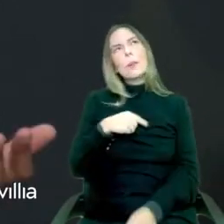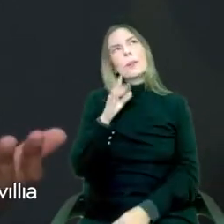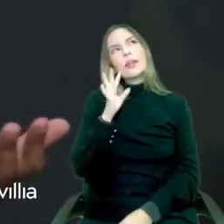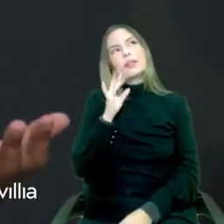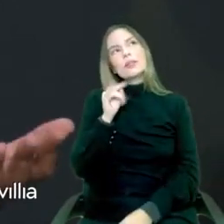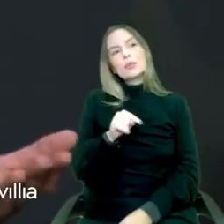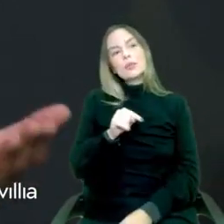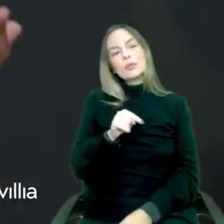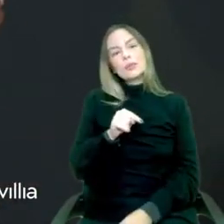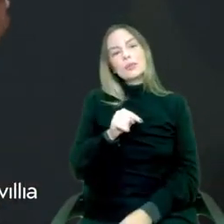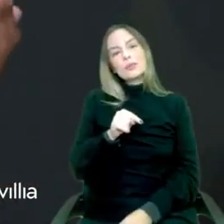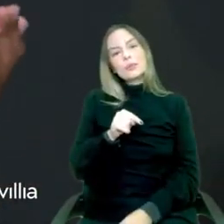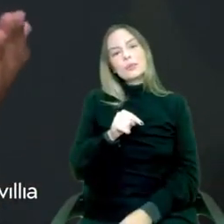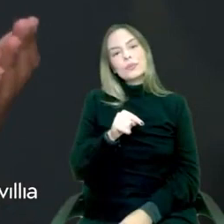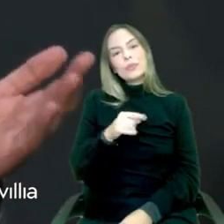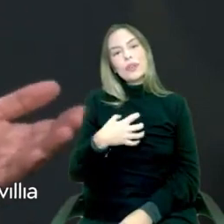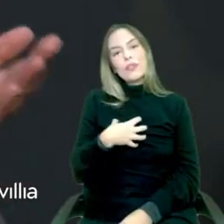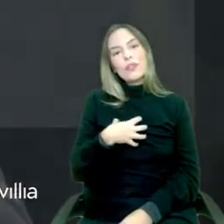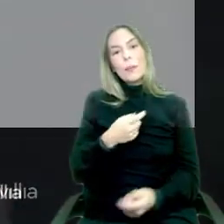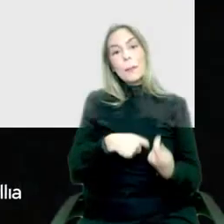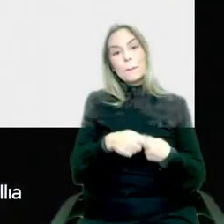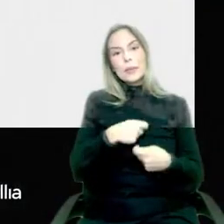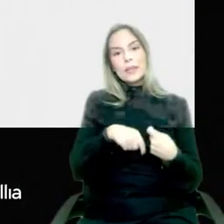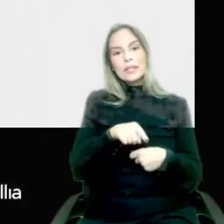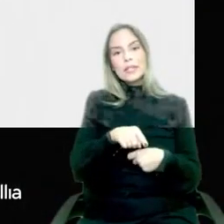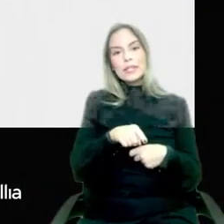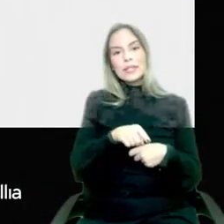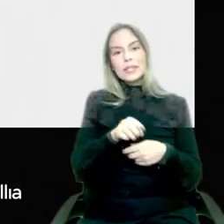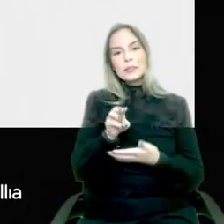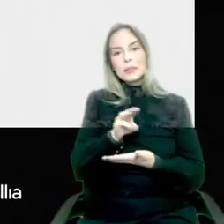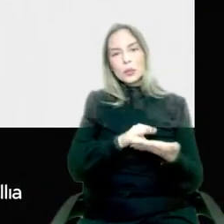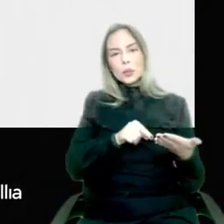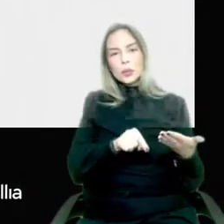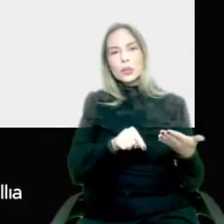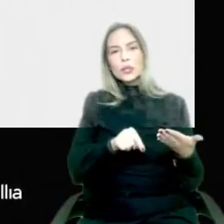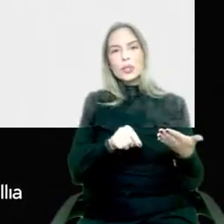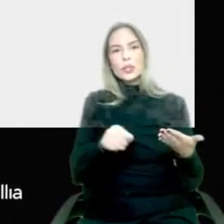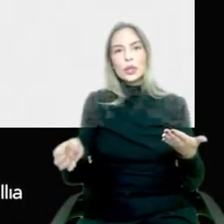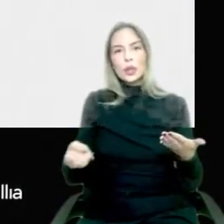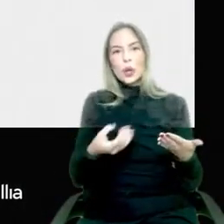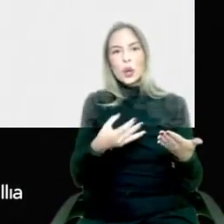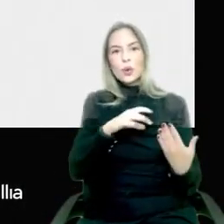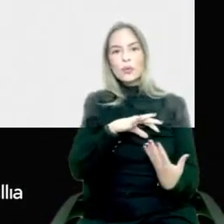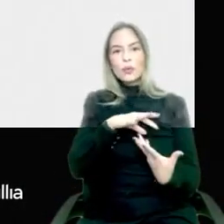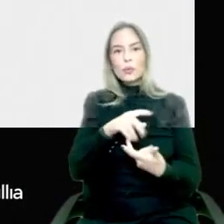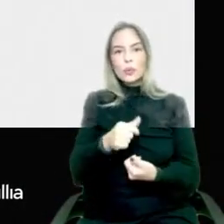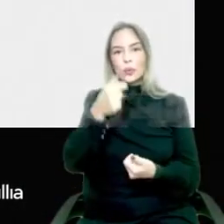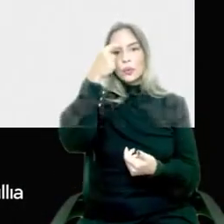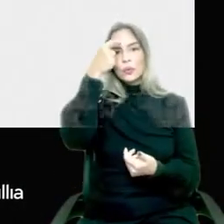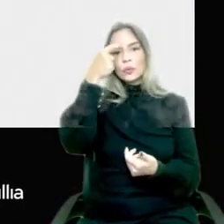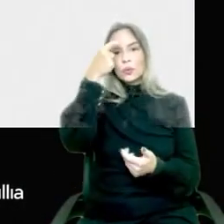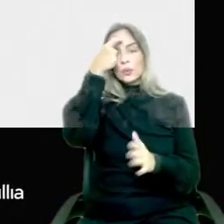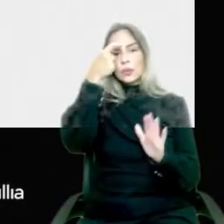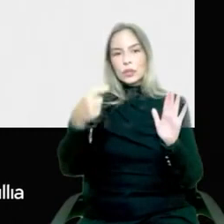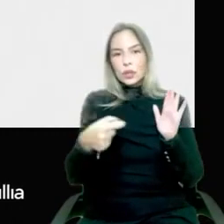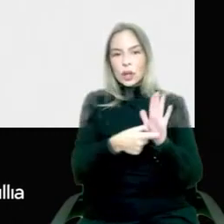way businesses approach the sort of new world with AI isn't too different from, you know, the past. Ultimately, it's